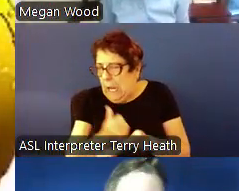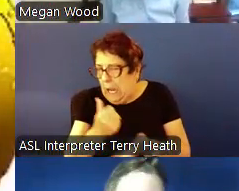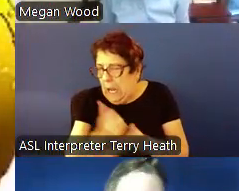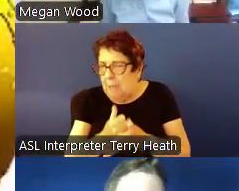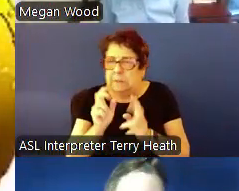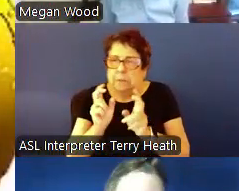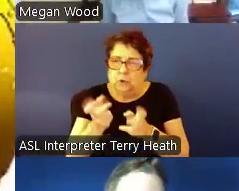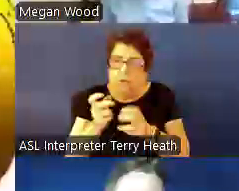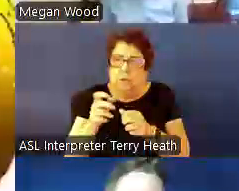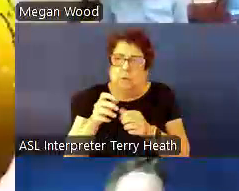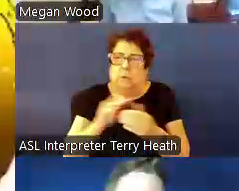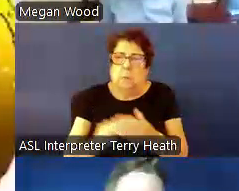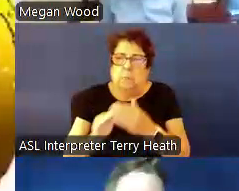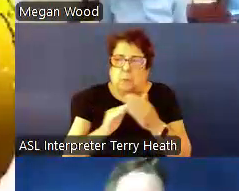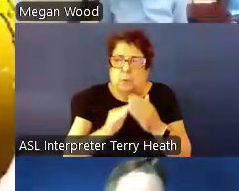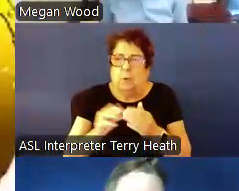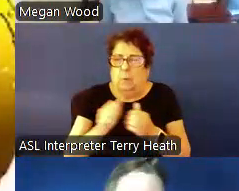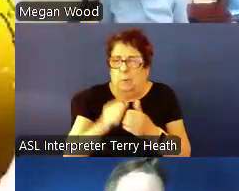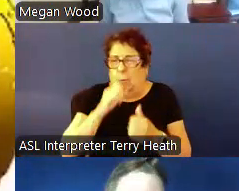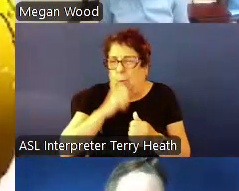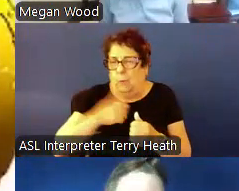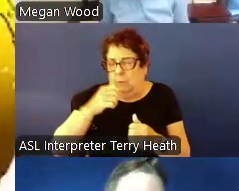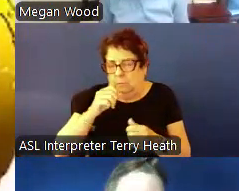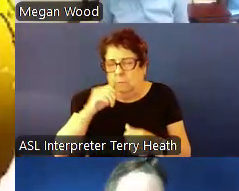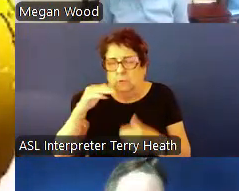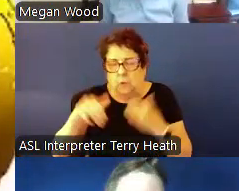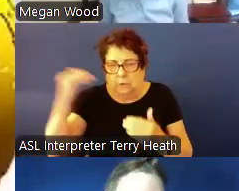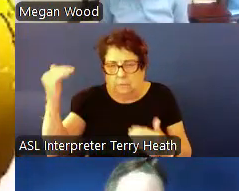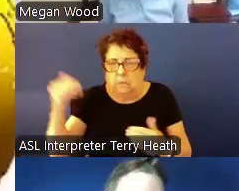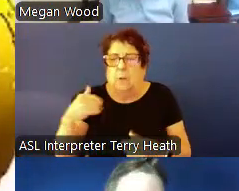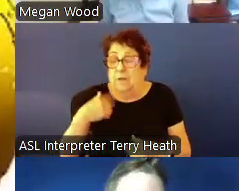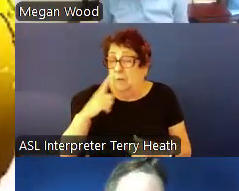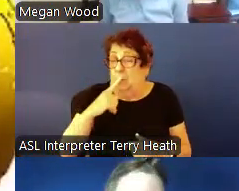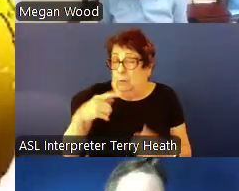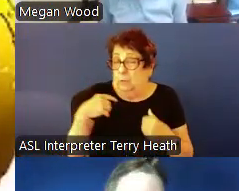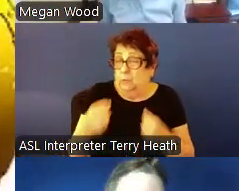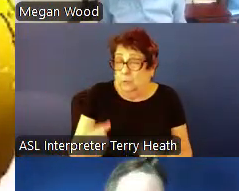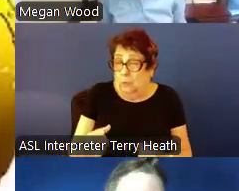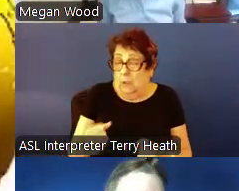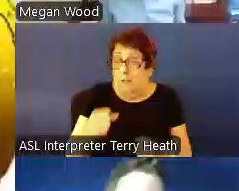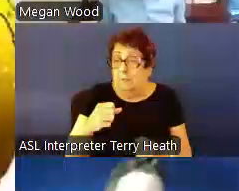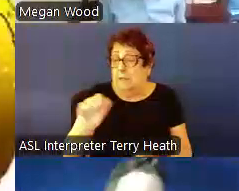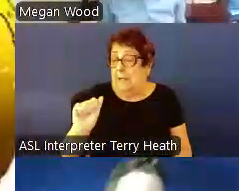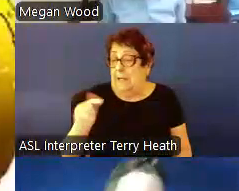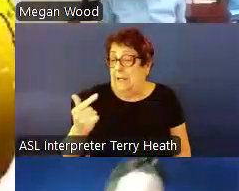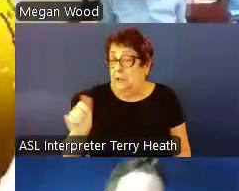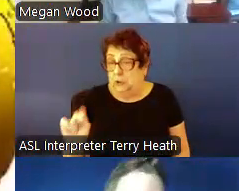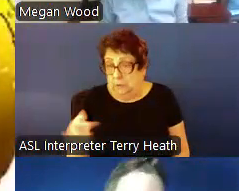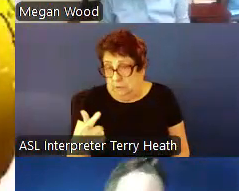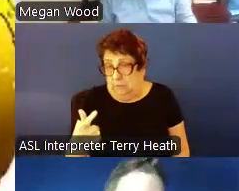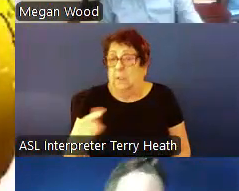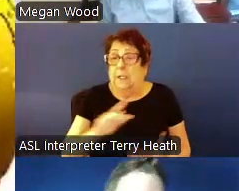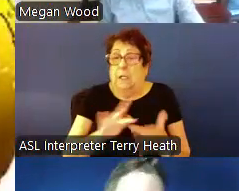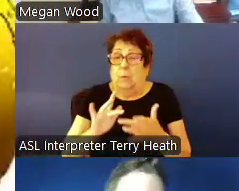the McLean County Senior Service Council. We have a very strong aging network of professionals in our